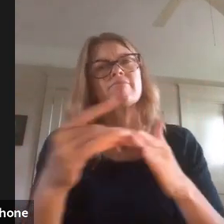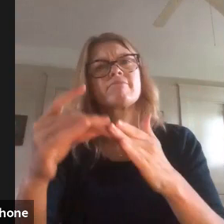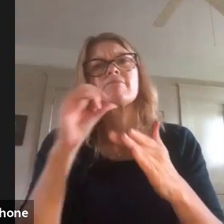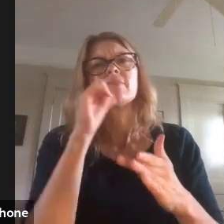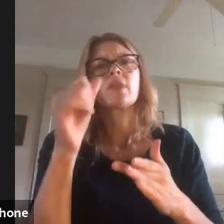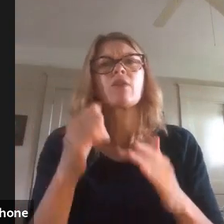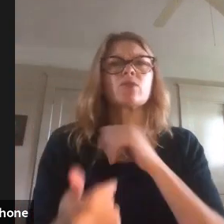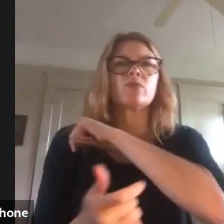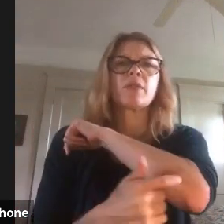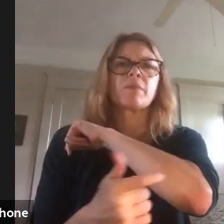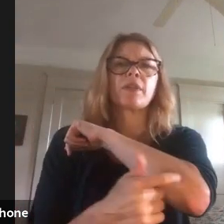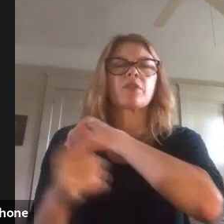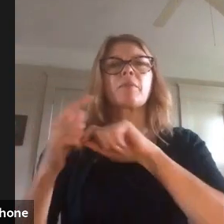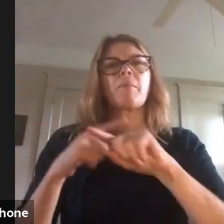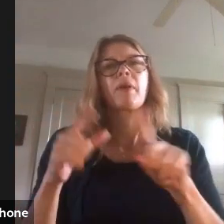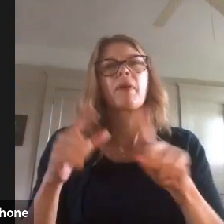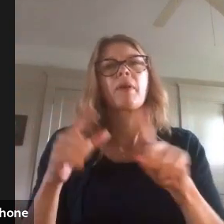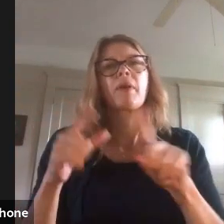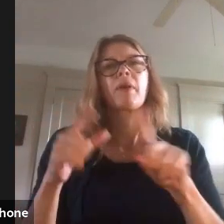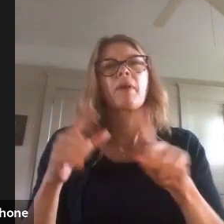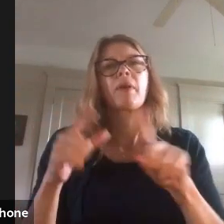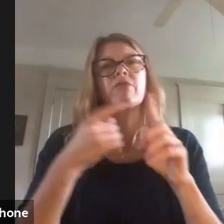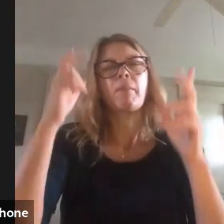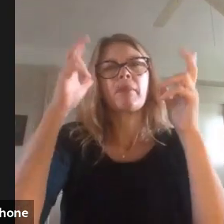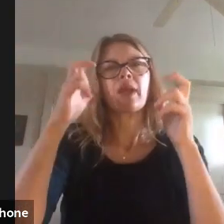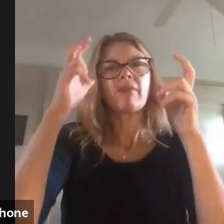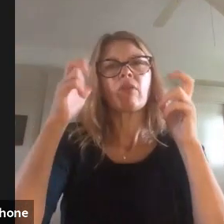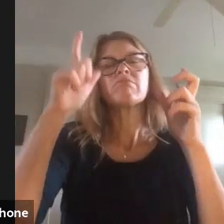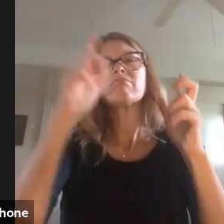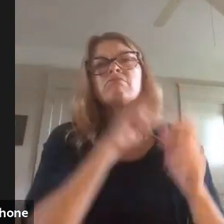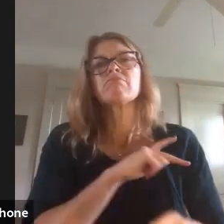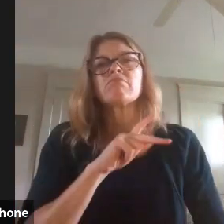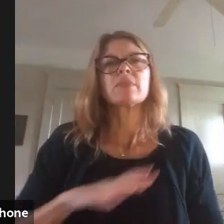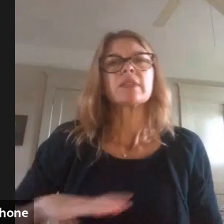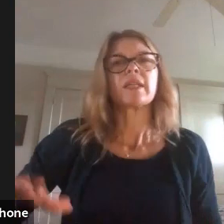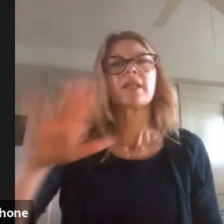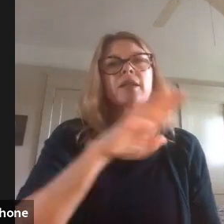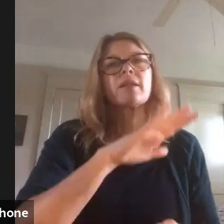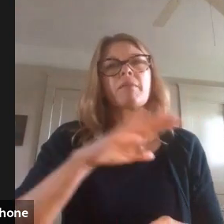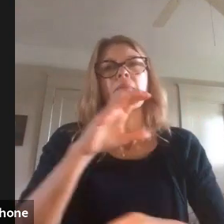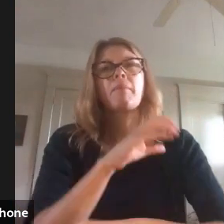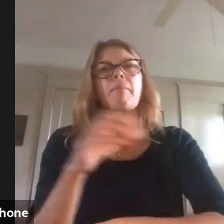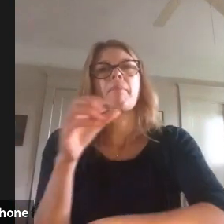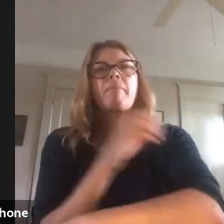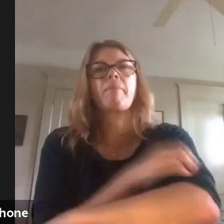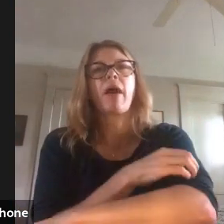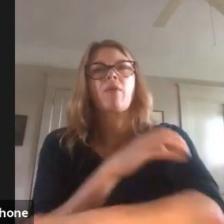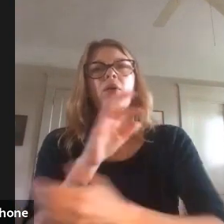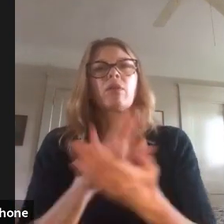but deliver us from evil. For thine is the kingdom, and the power, and the glory, forever and